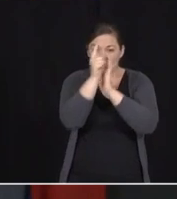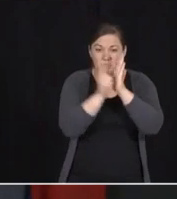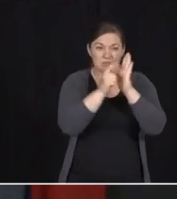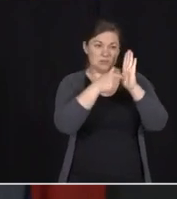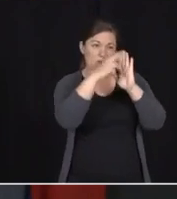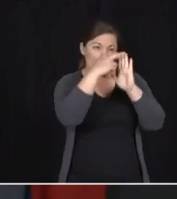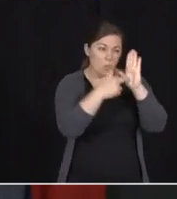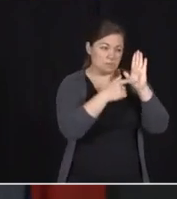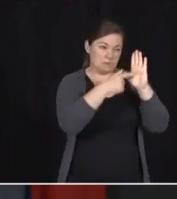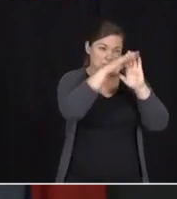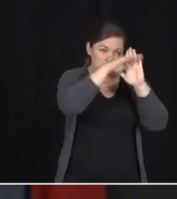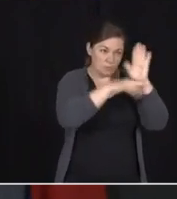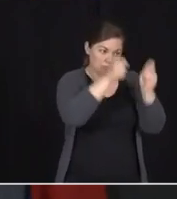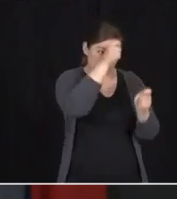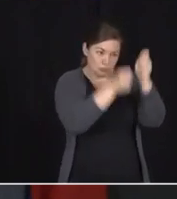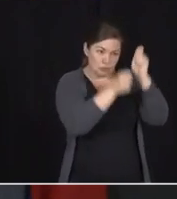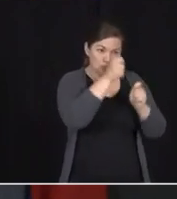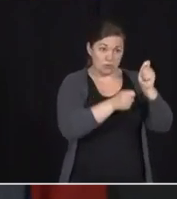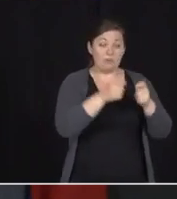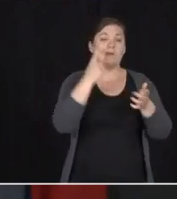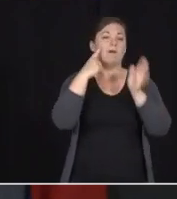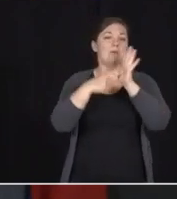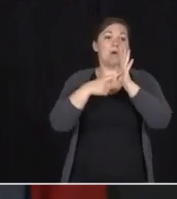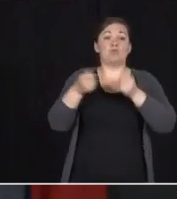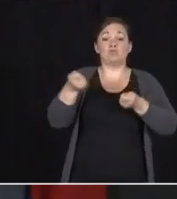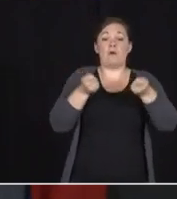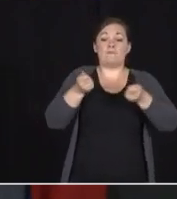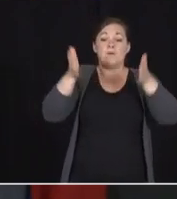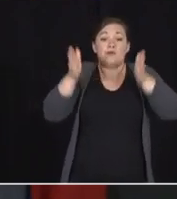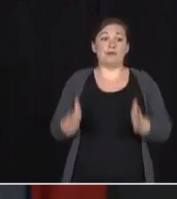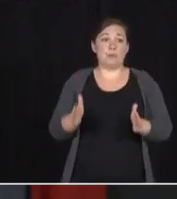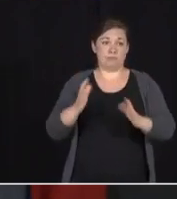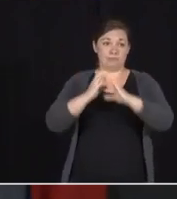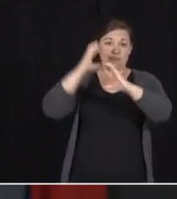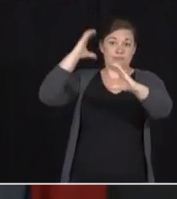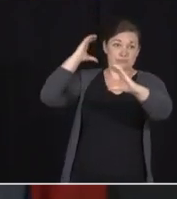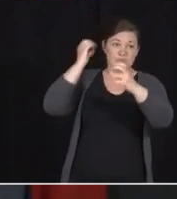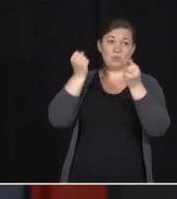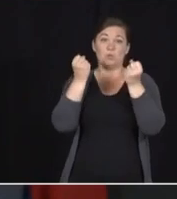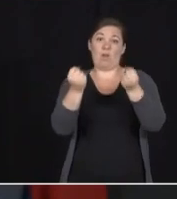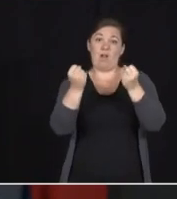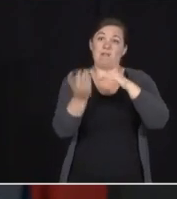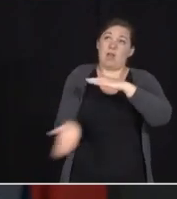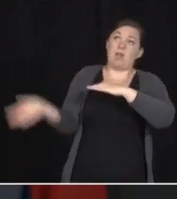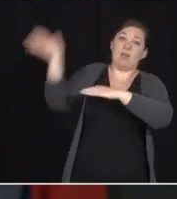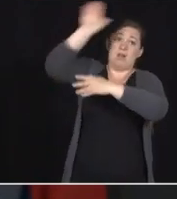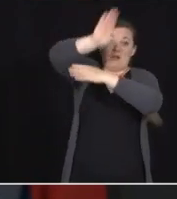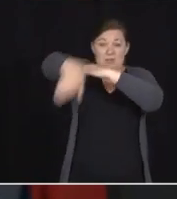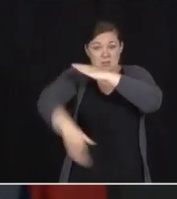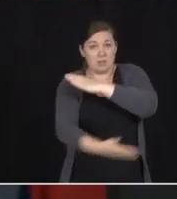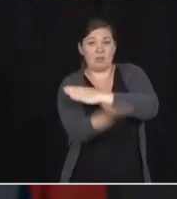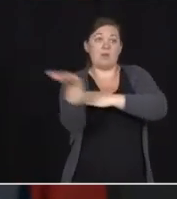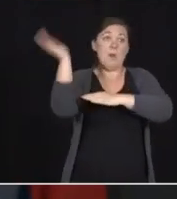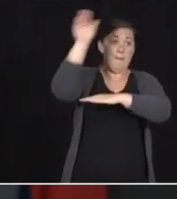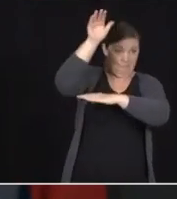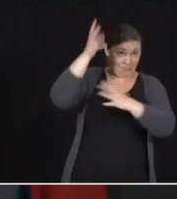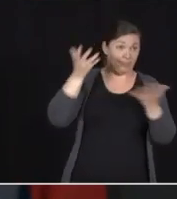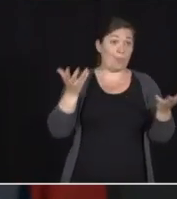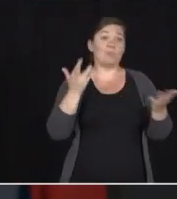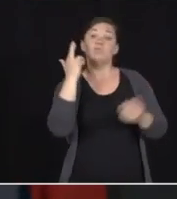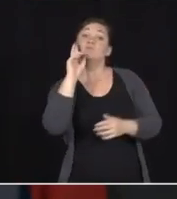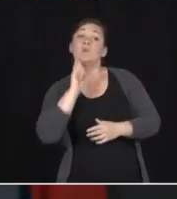goods 24/7. You know, I would say that all the conversations that I've had with small business owners, restaurant owners that are using